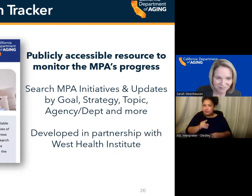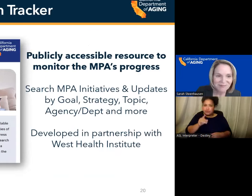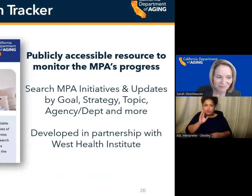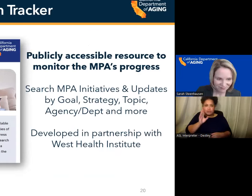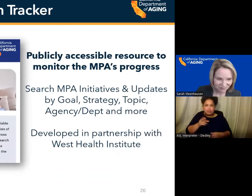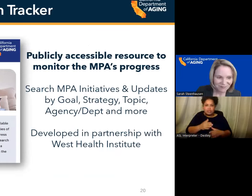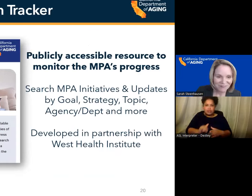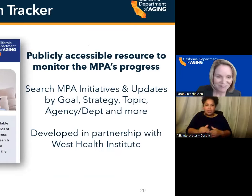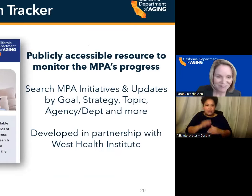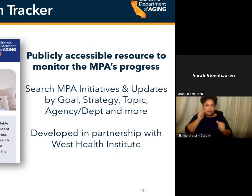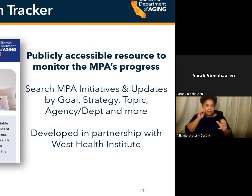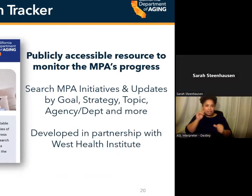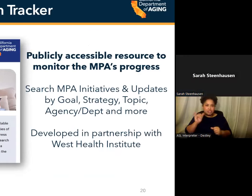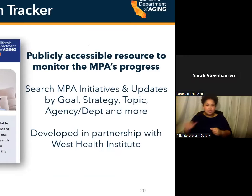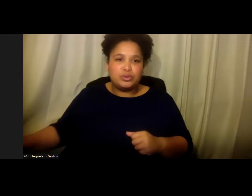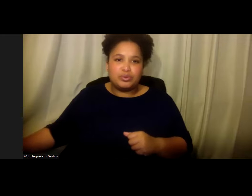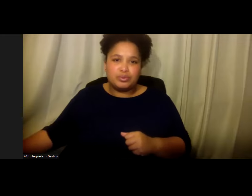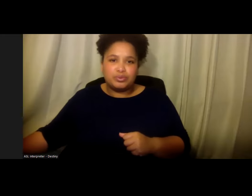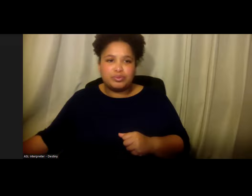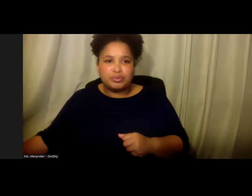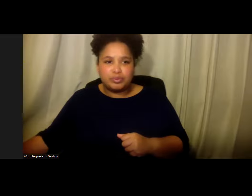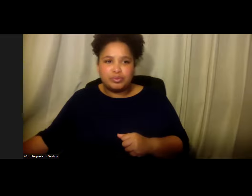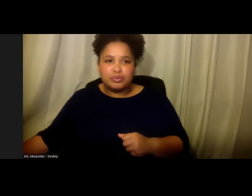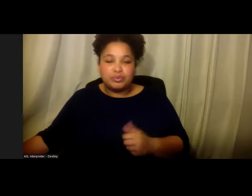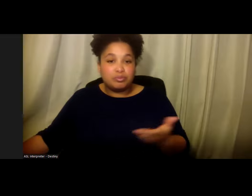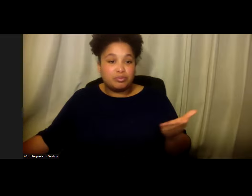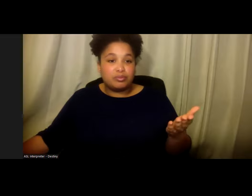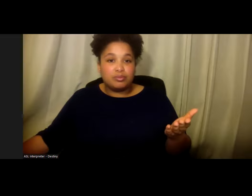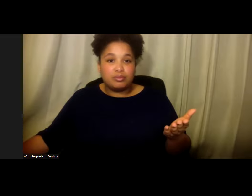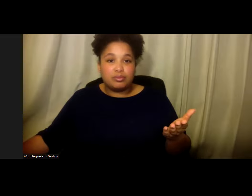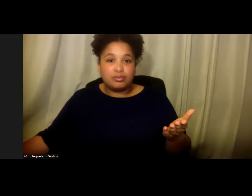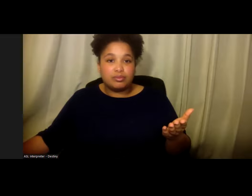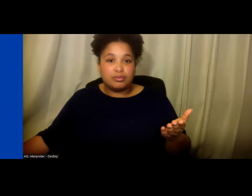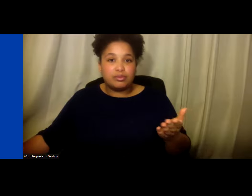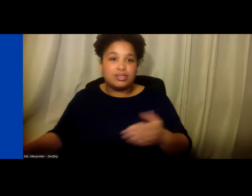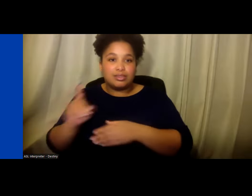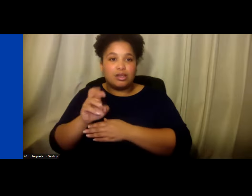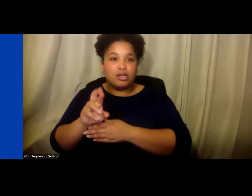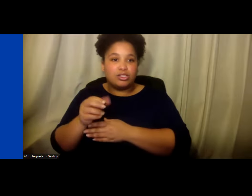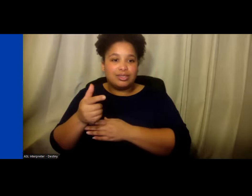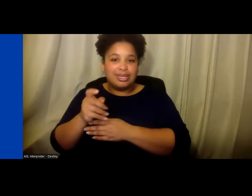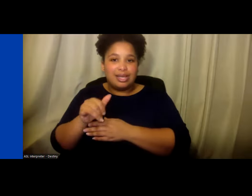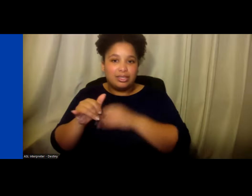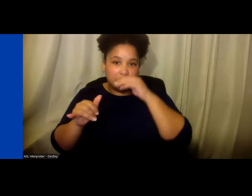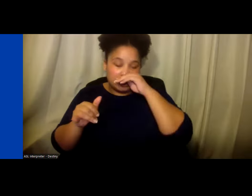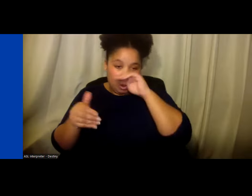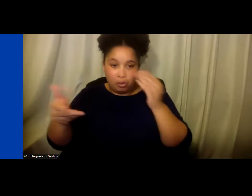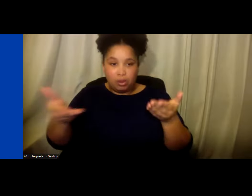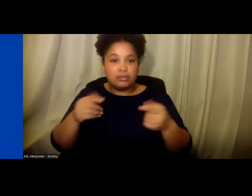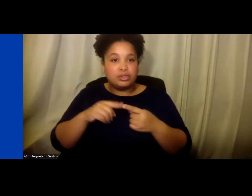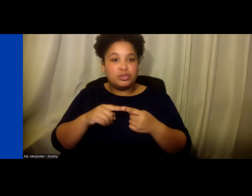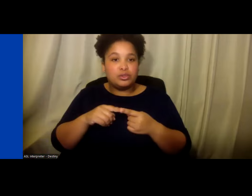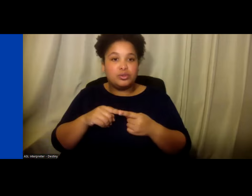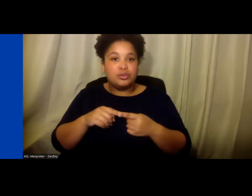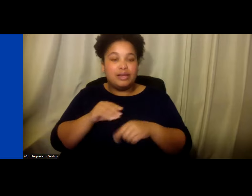be amazing too. So Dr. Galley, I want to welcome you to the advisory committee. It's terrific that you're able